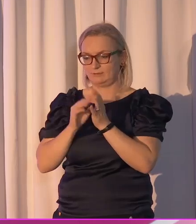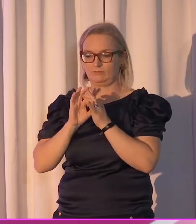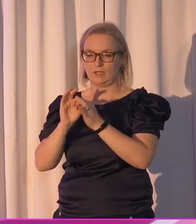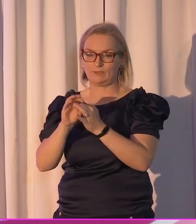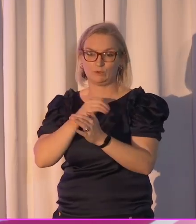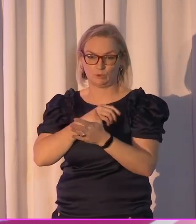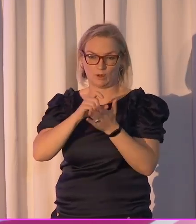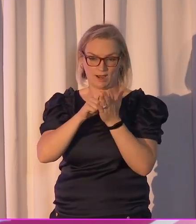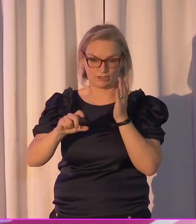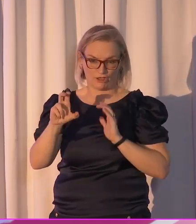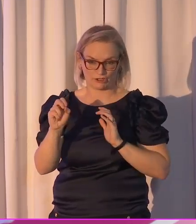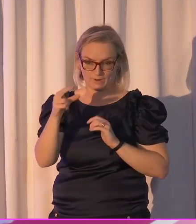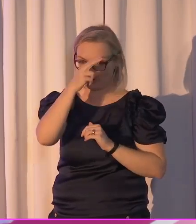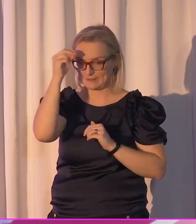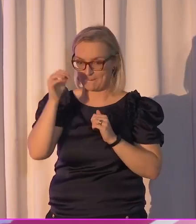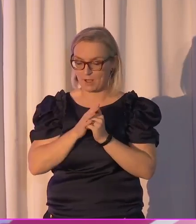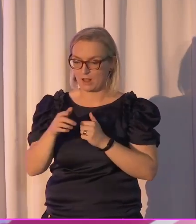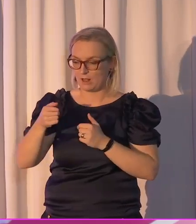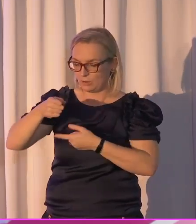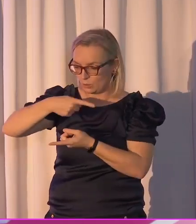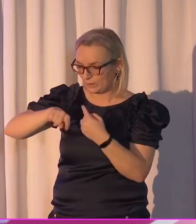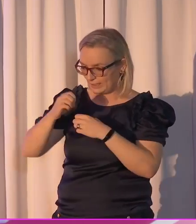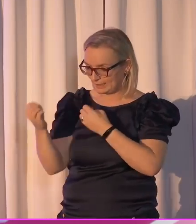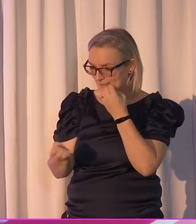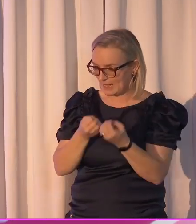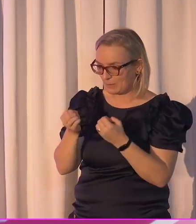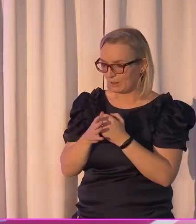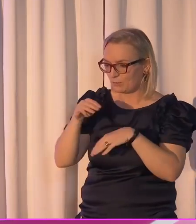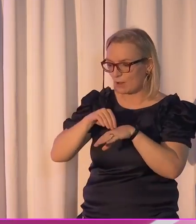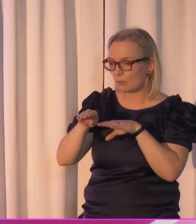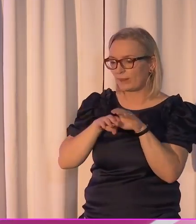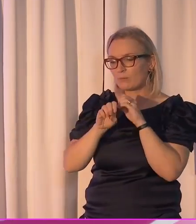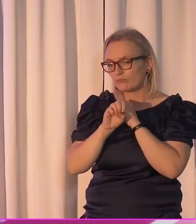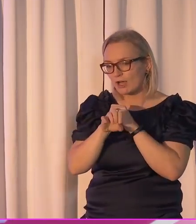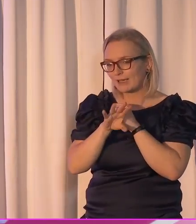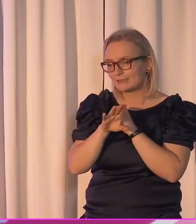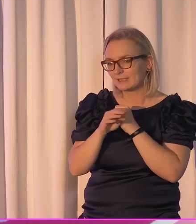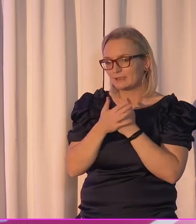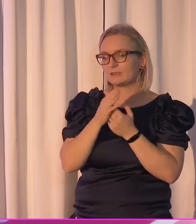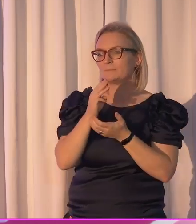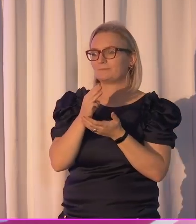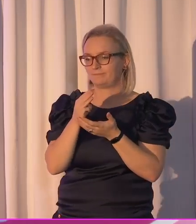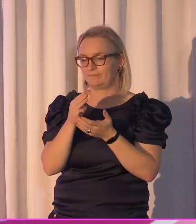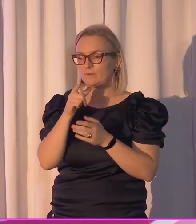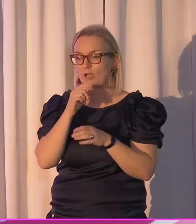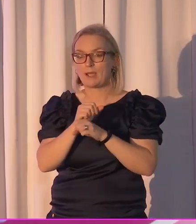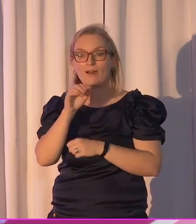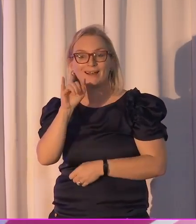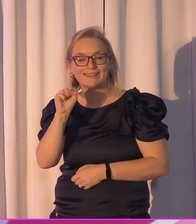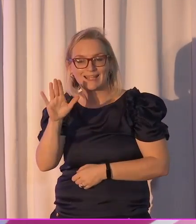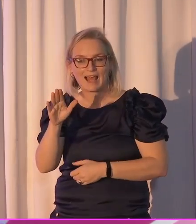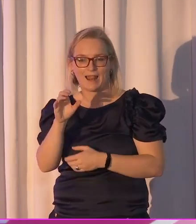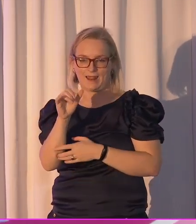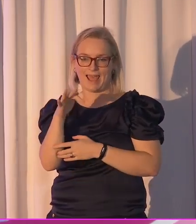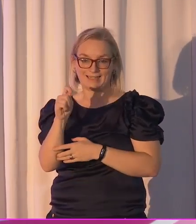For example, we examined the issue of accessible broadcasting as part of our review of the Irish Sign Language